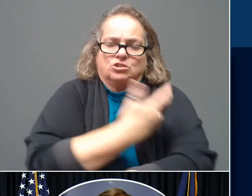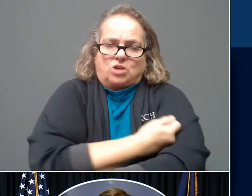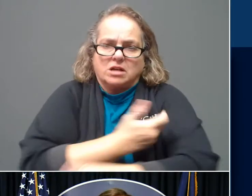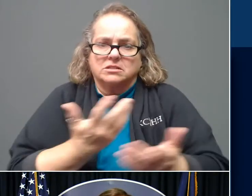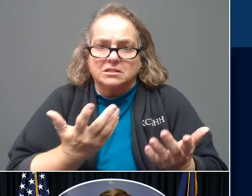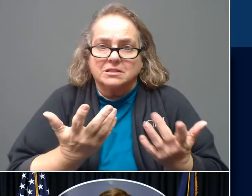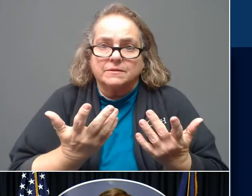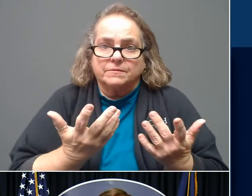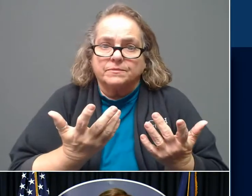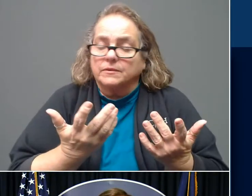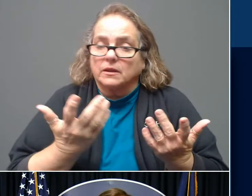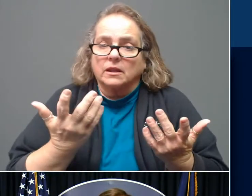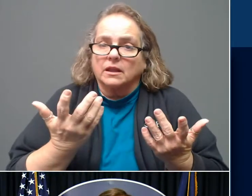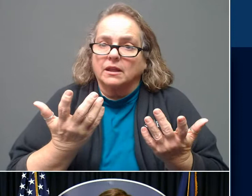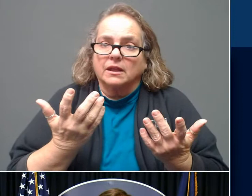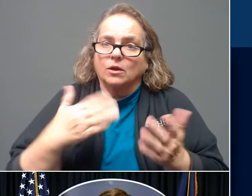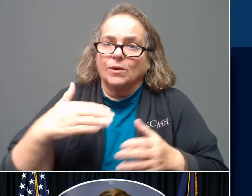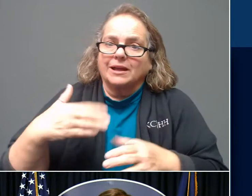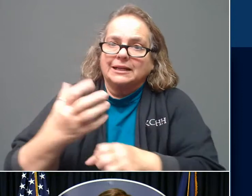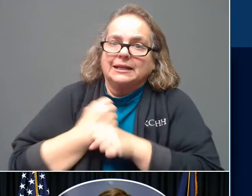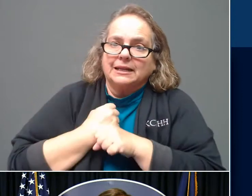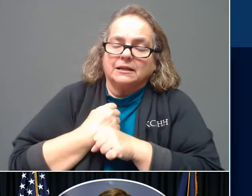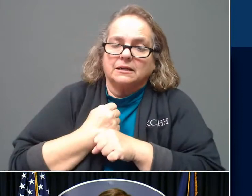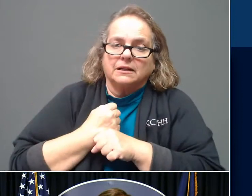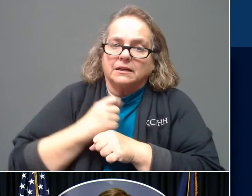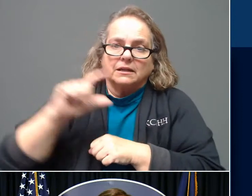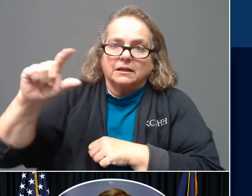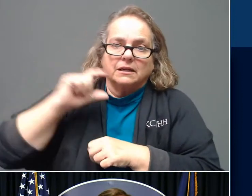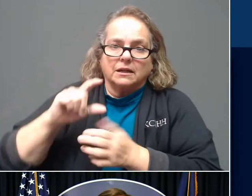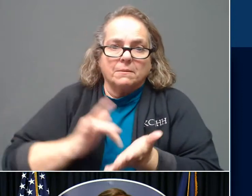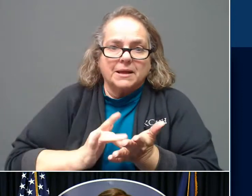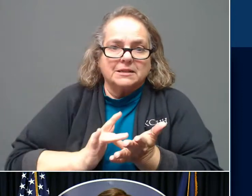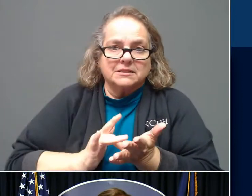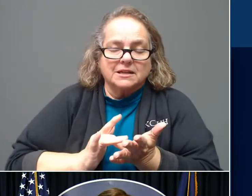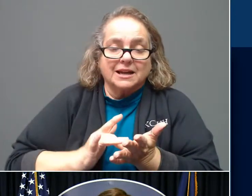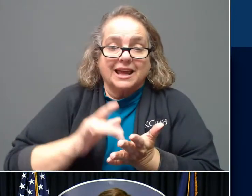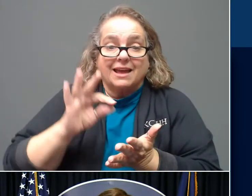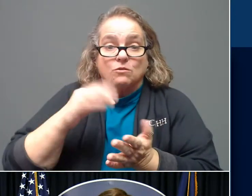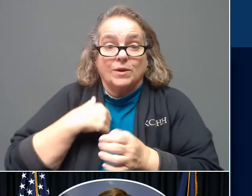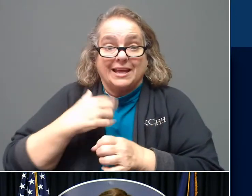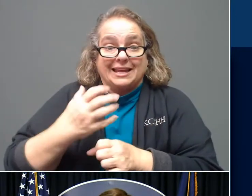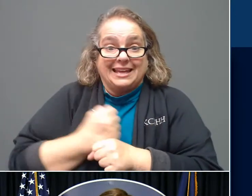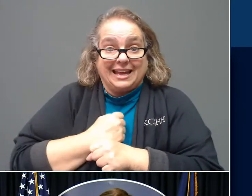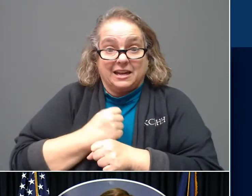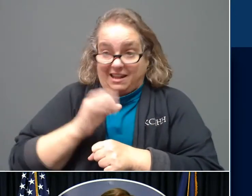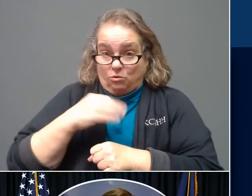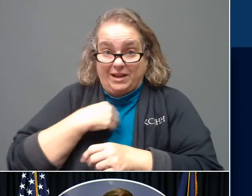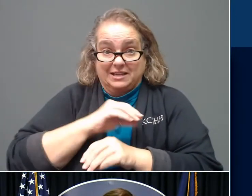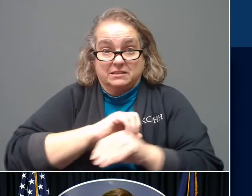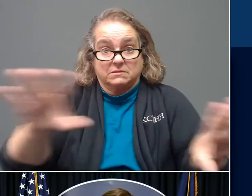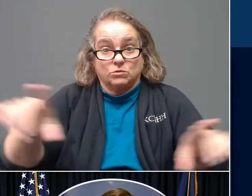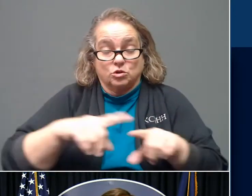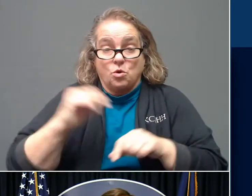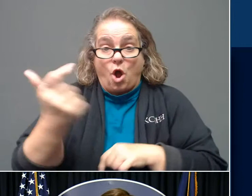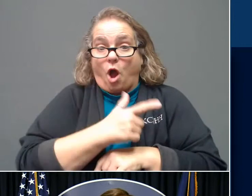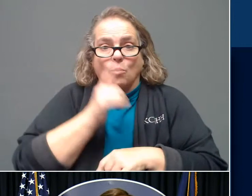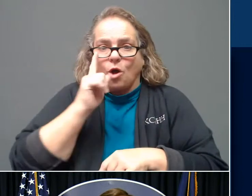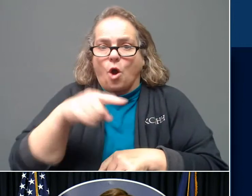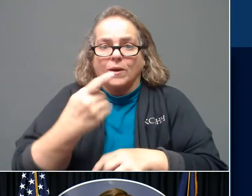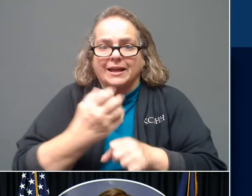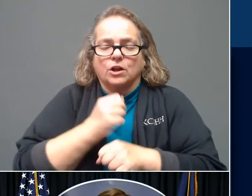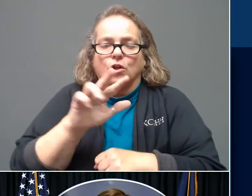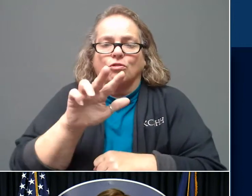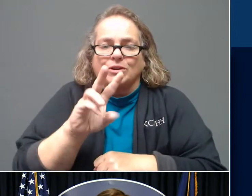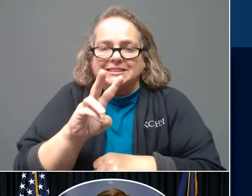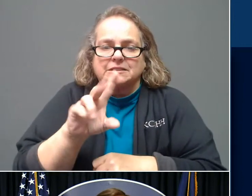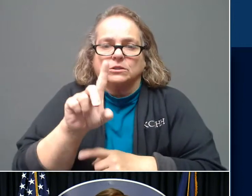of those vaccines, each one would average 36 total doses. So what we'd have to say to the people